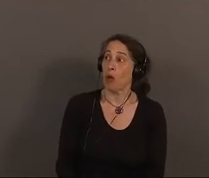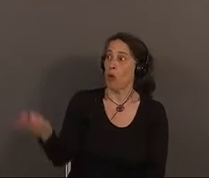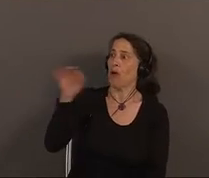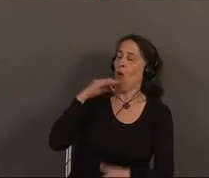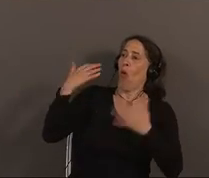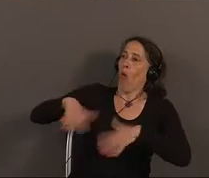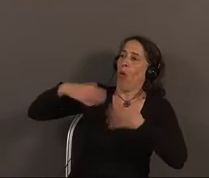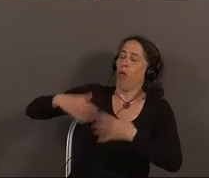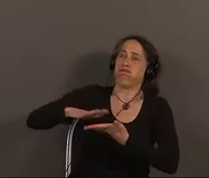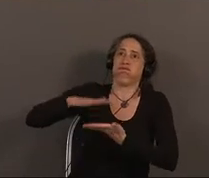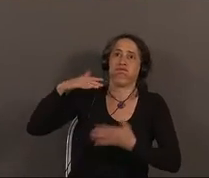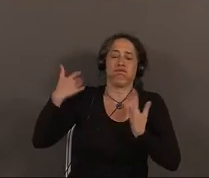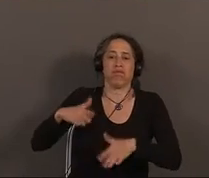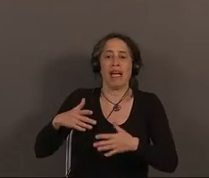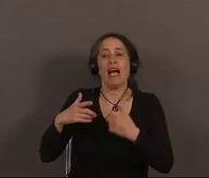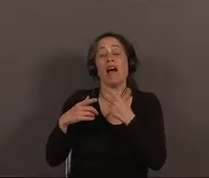day to start with.